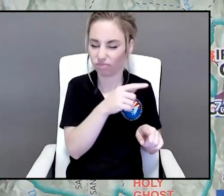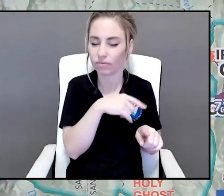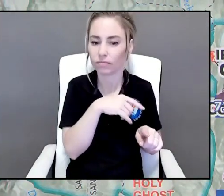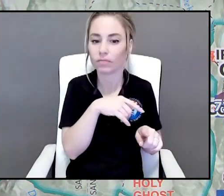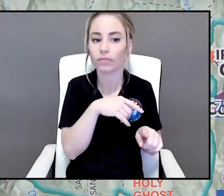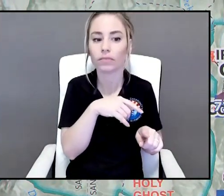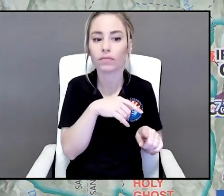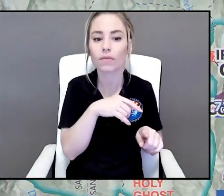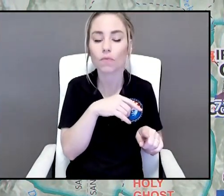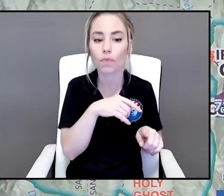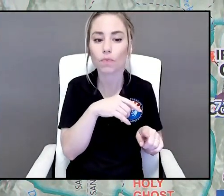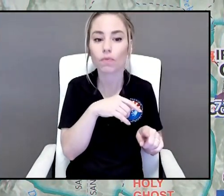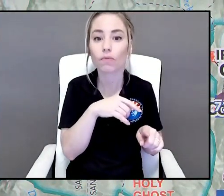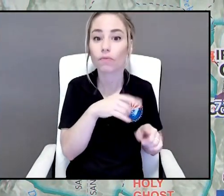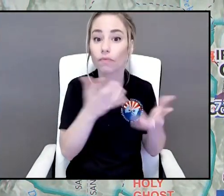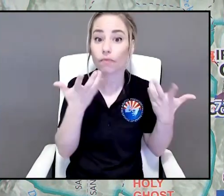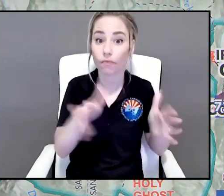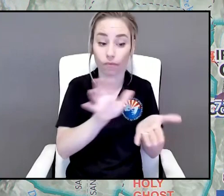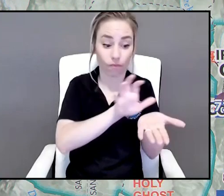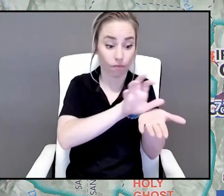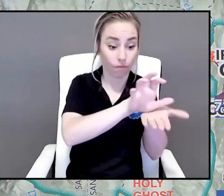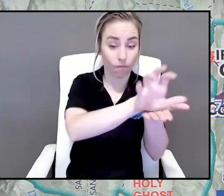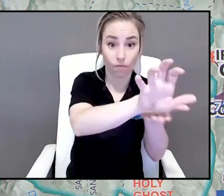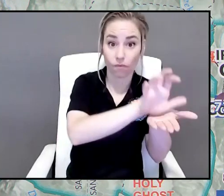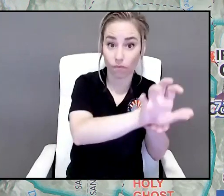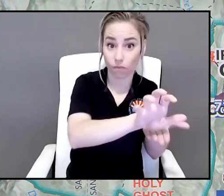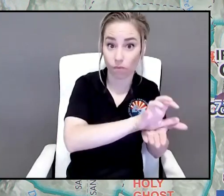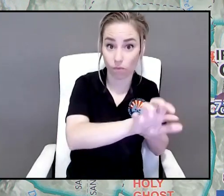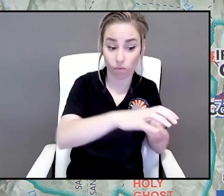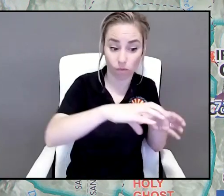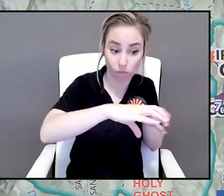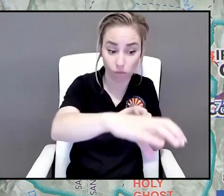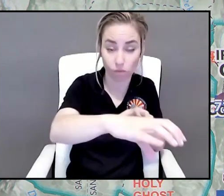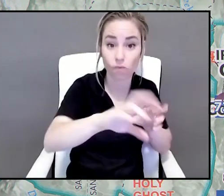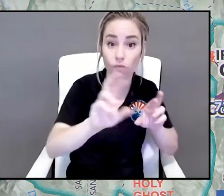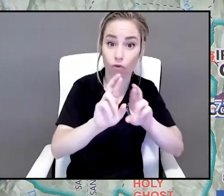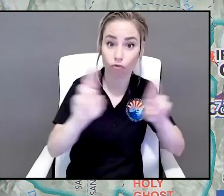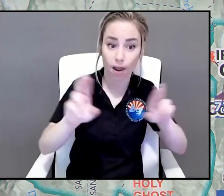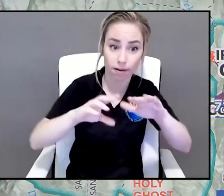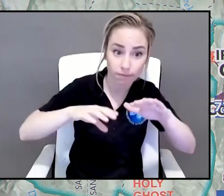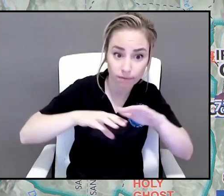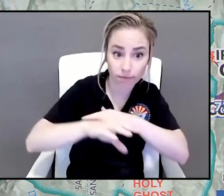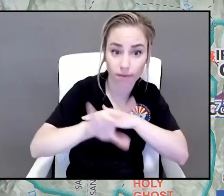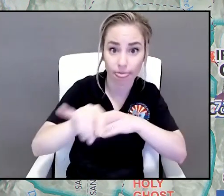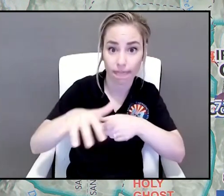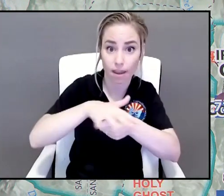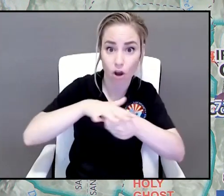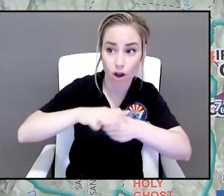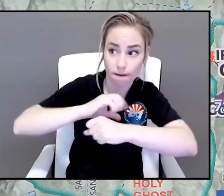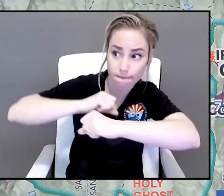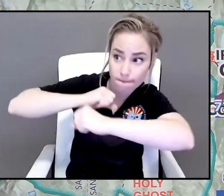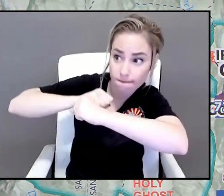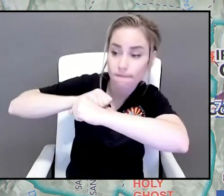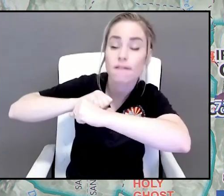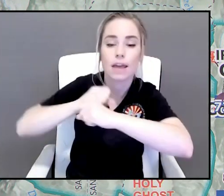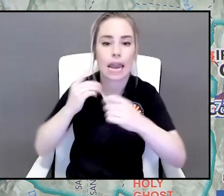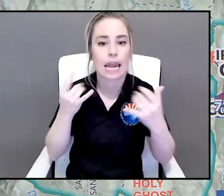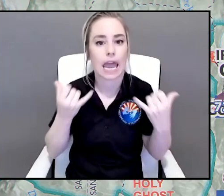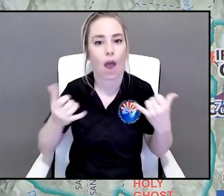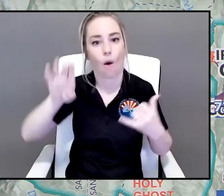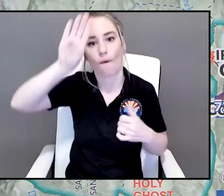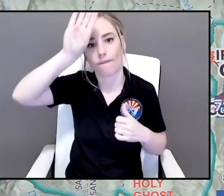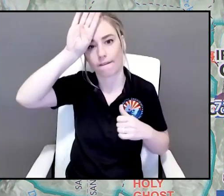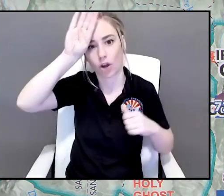dozer lines in, trying to gain access to that country and stop that fire. They're going in there and pulling